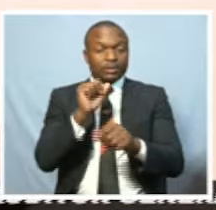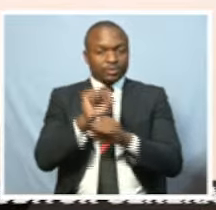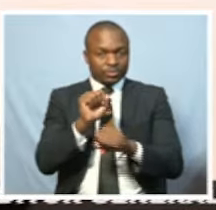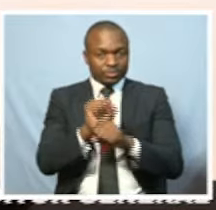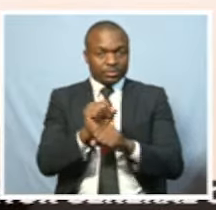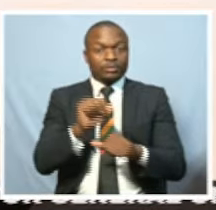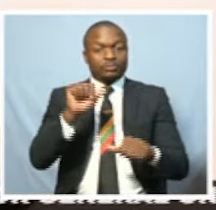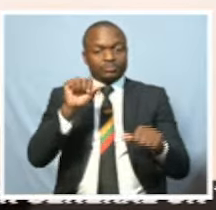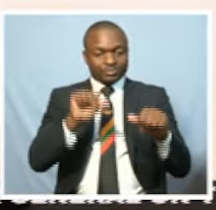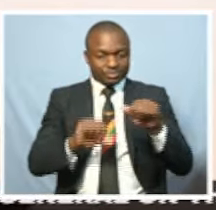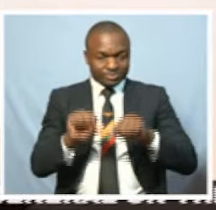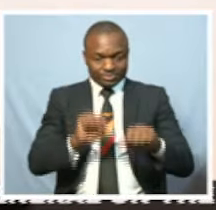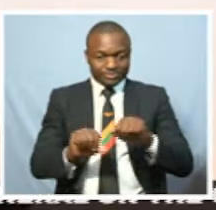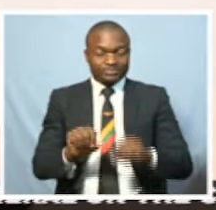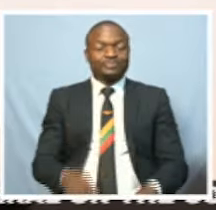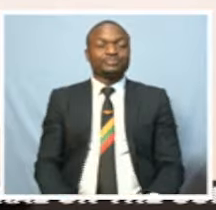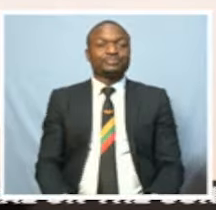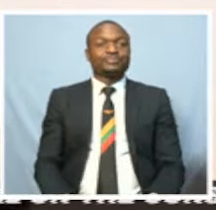analysis.